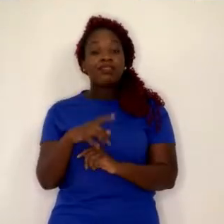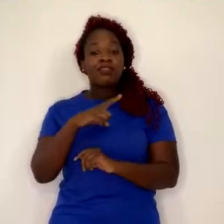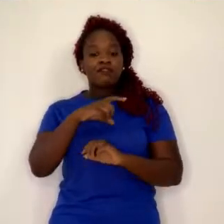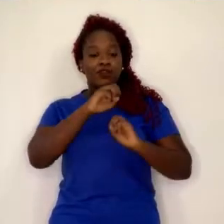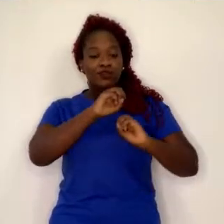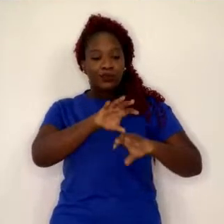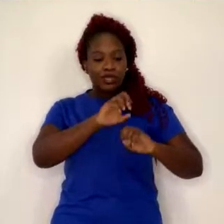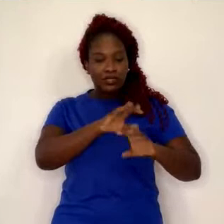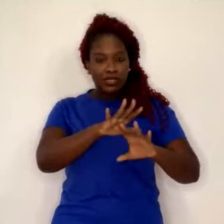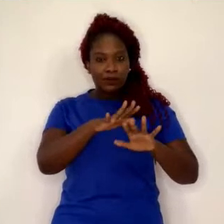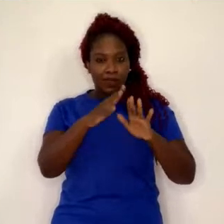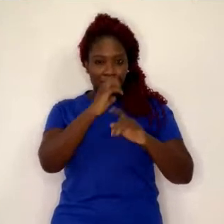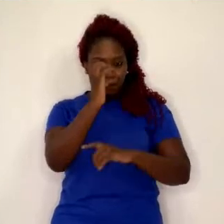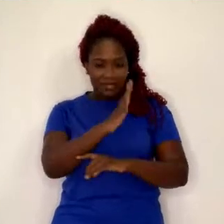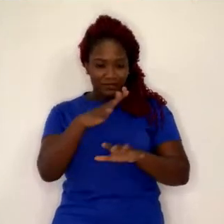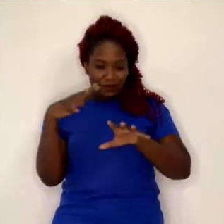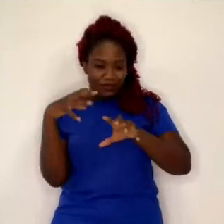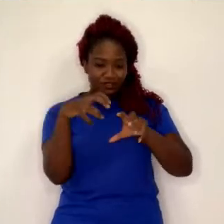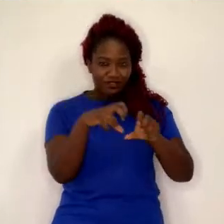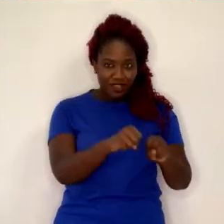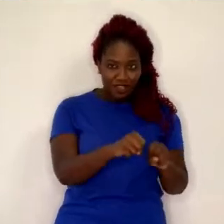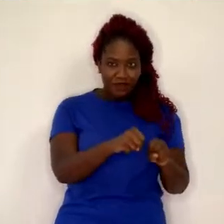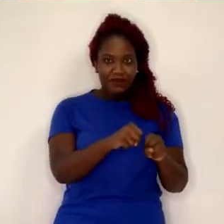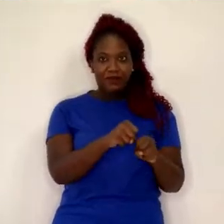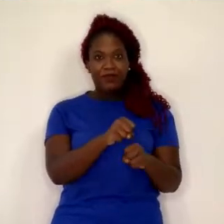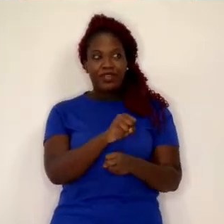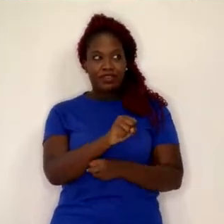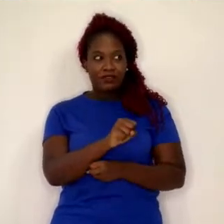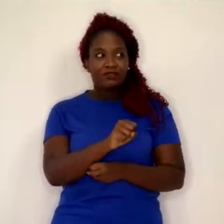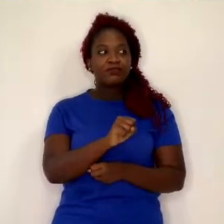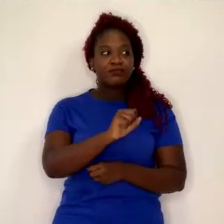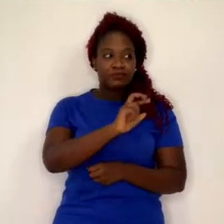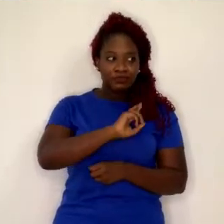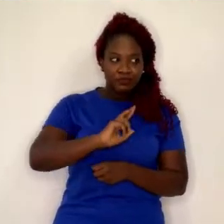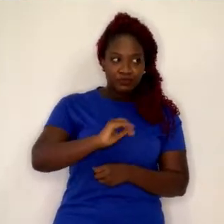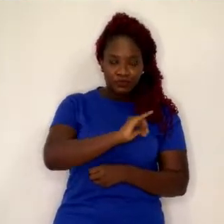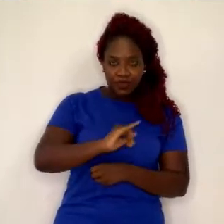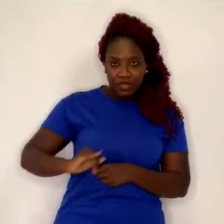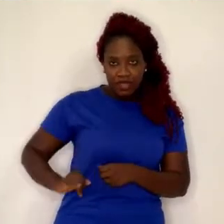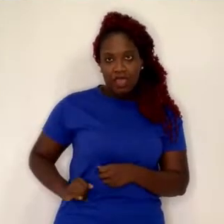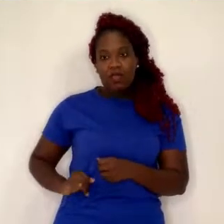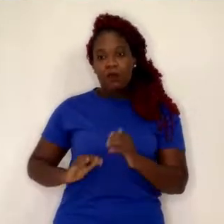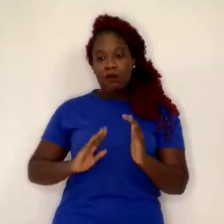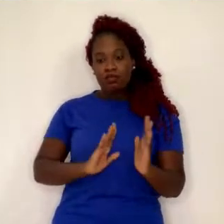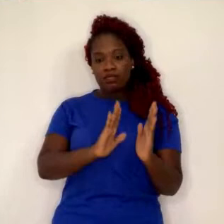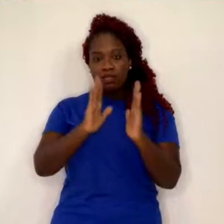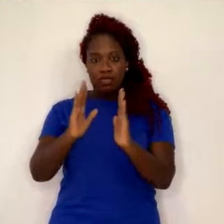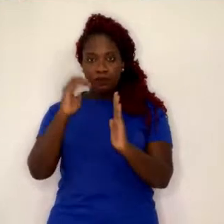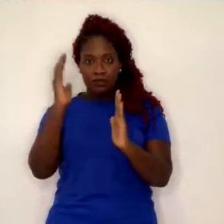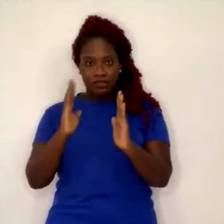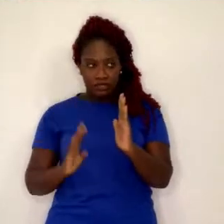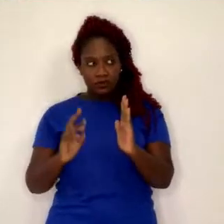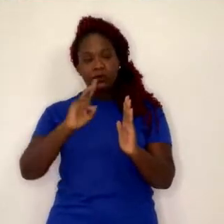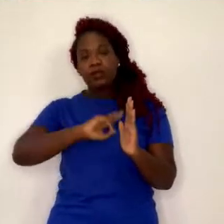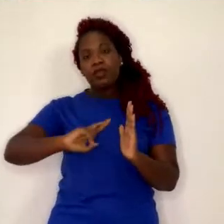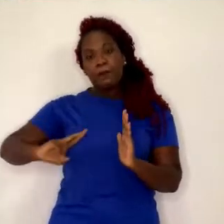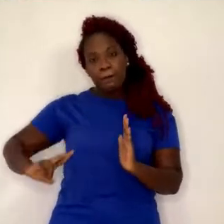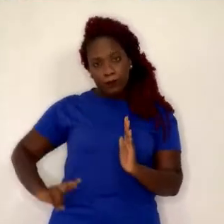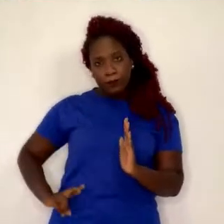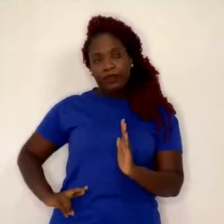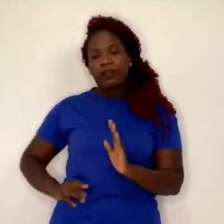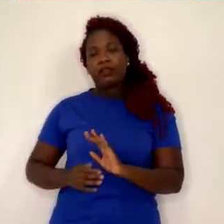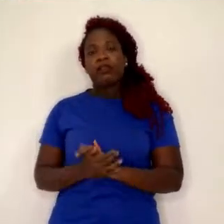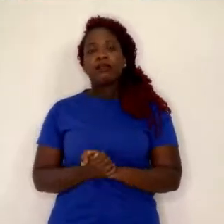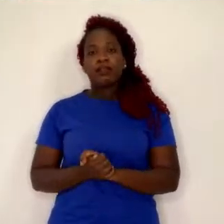historical moments. We have gone through imperial and the colonial republic, and then the